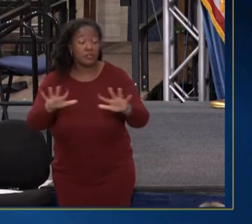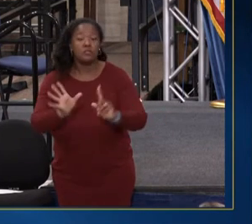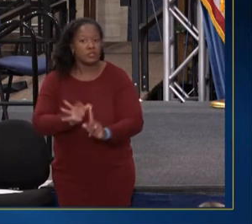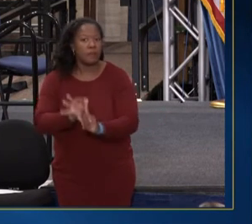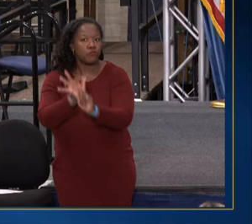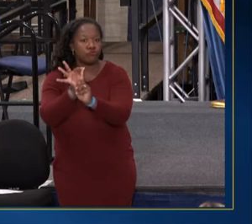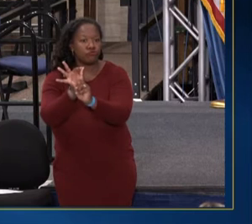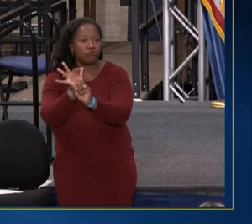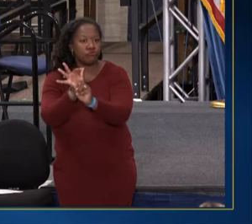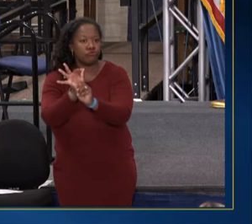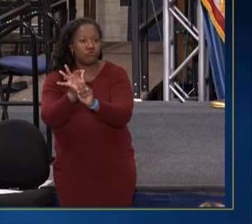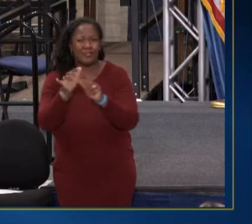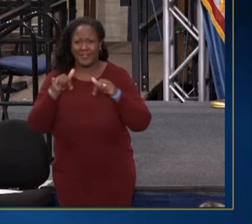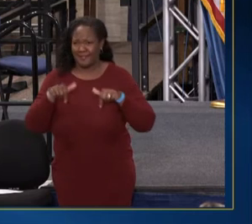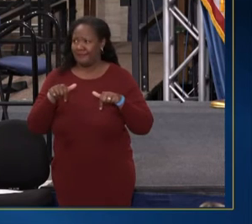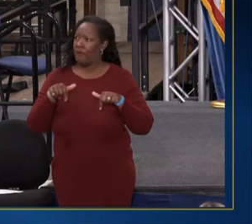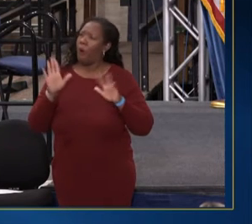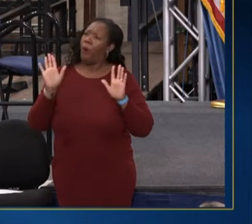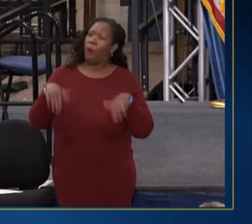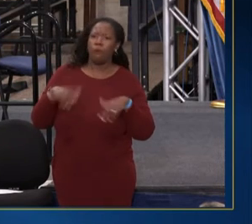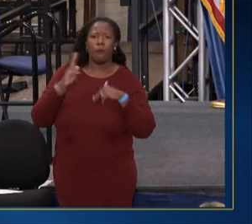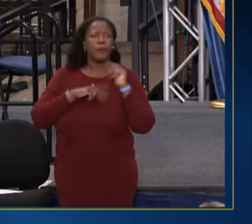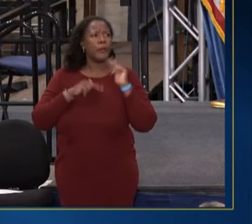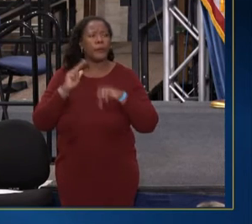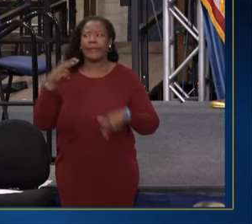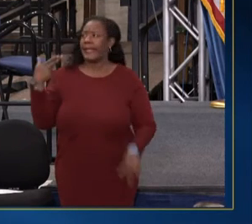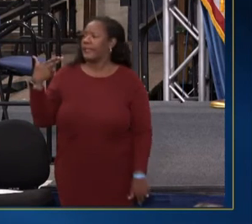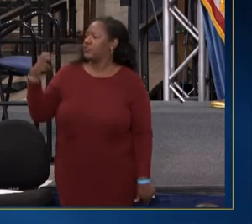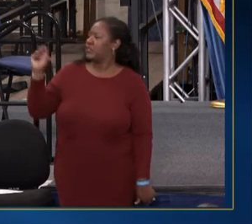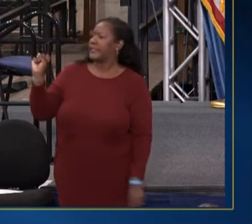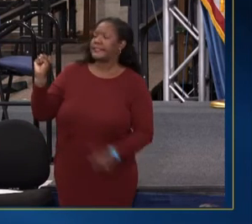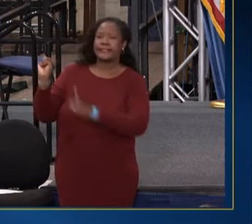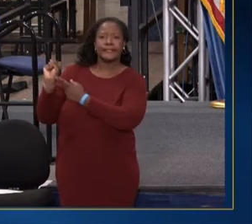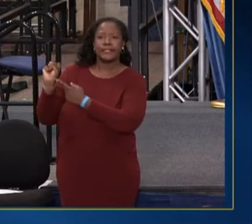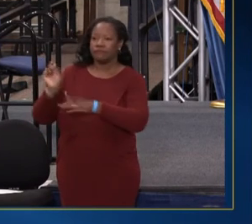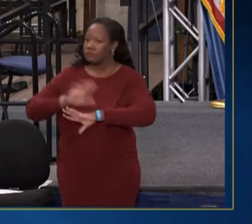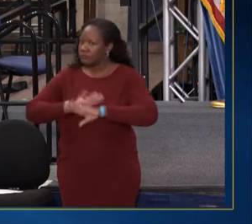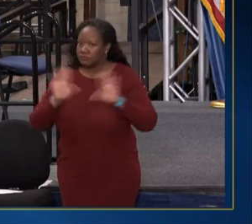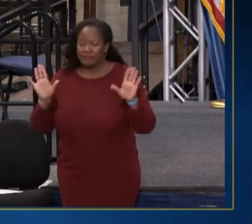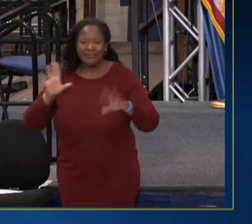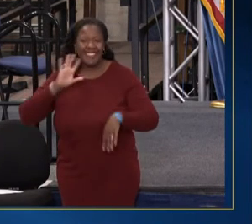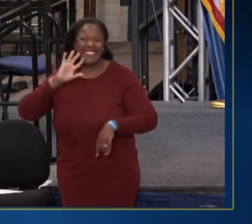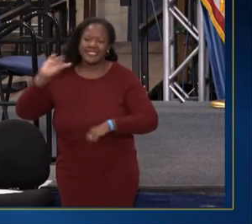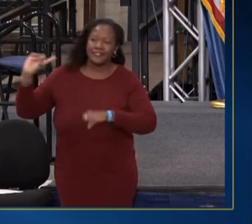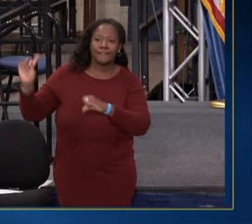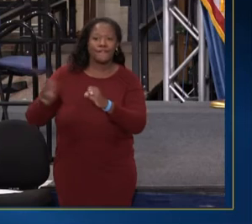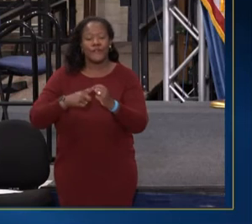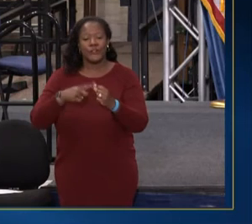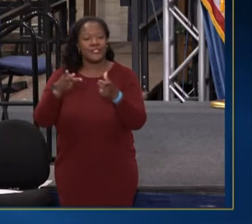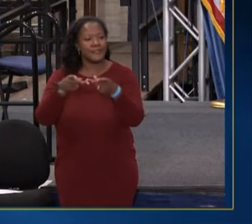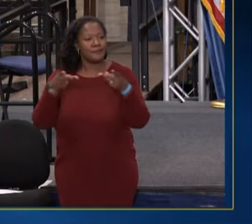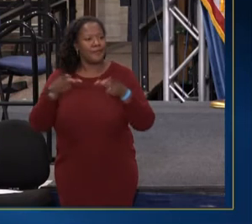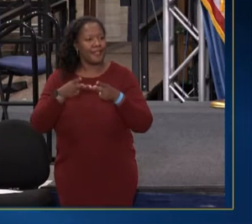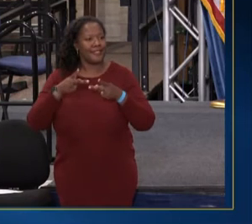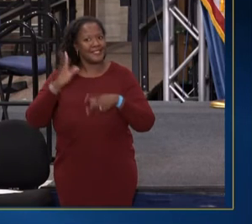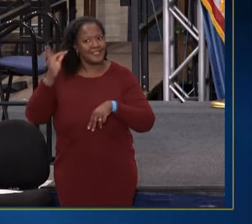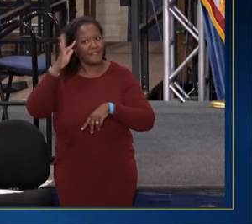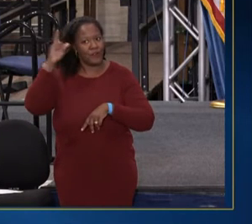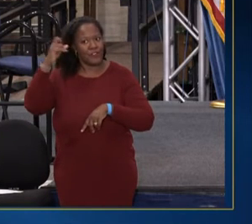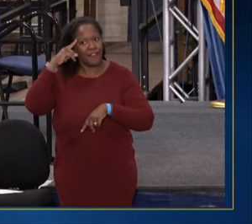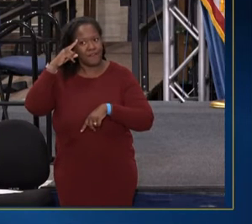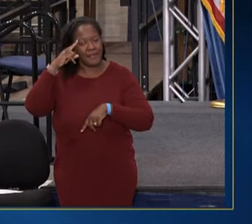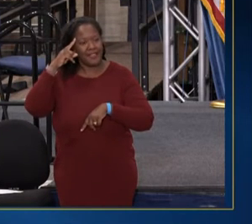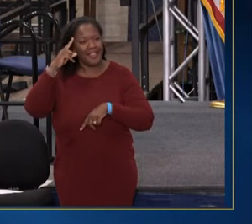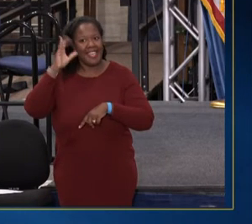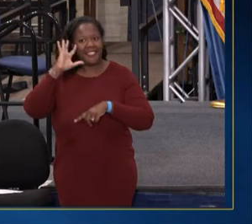This isn't just the Department of Health and Human Services. It's the first place in the federal government that raised